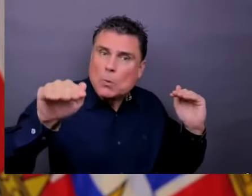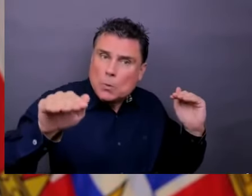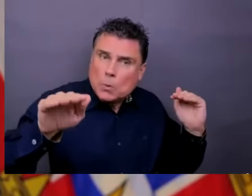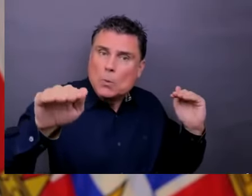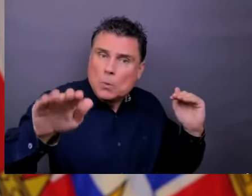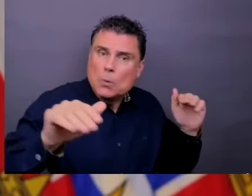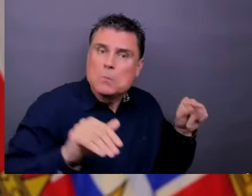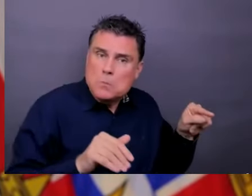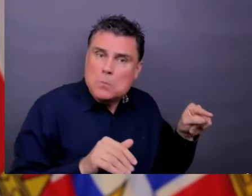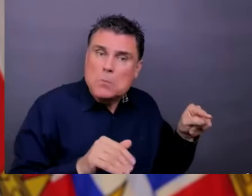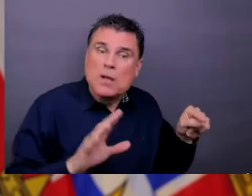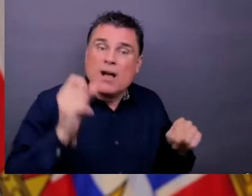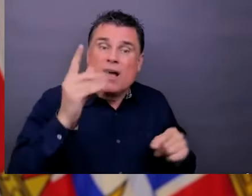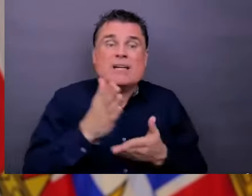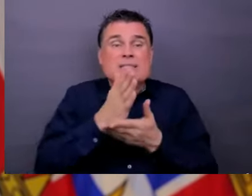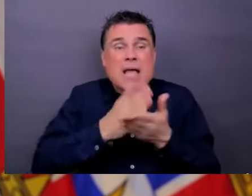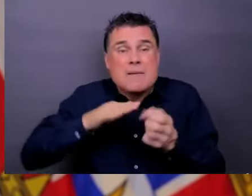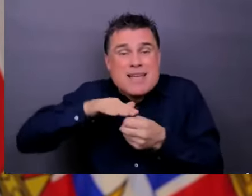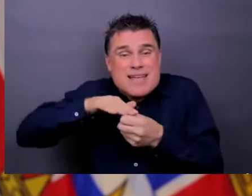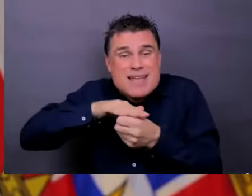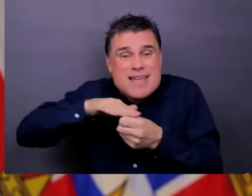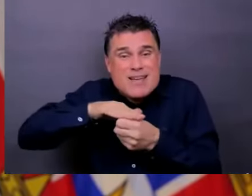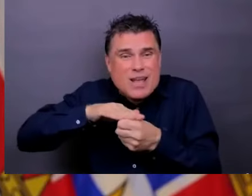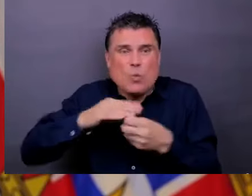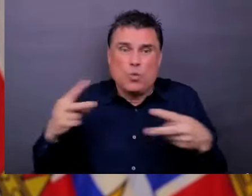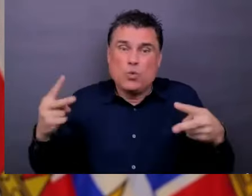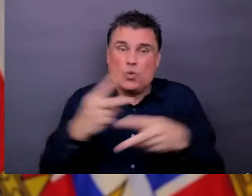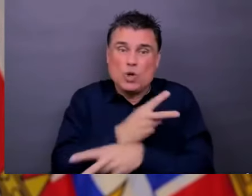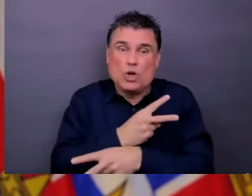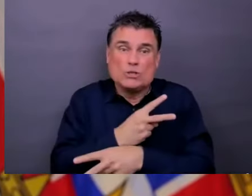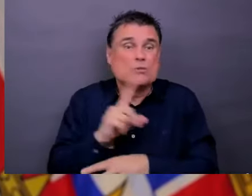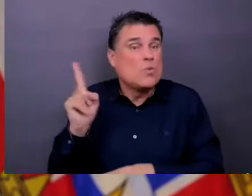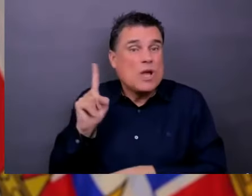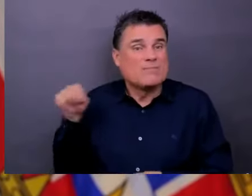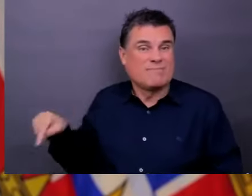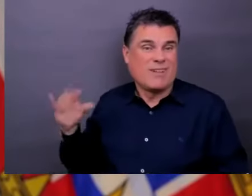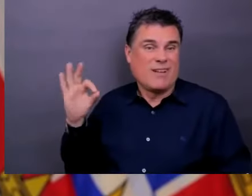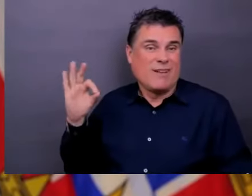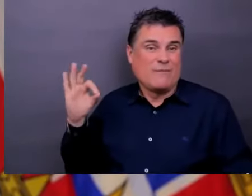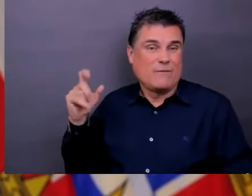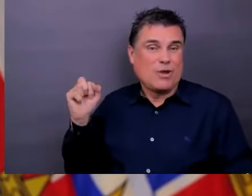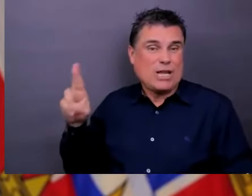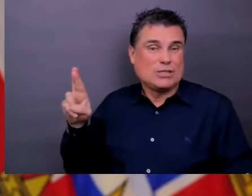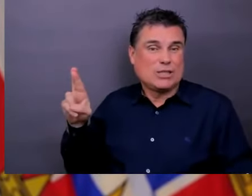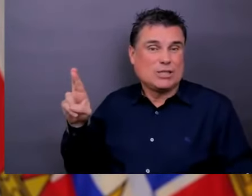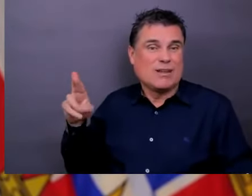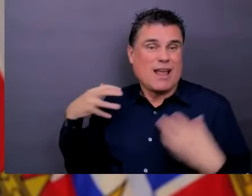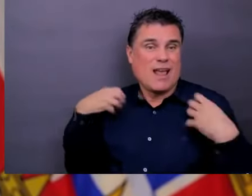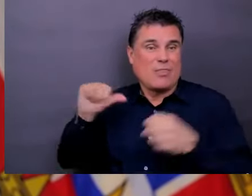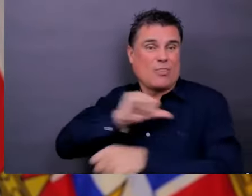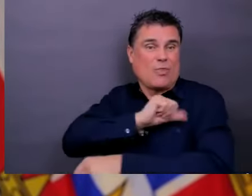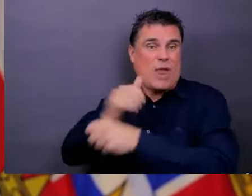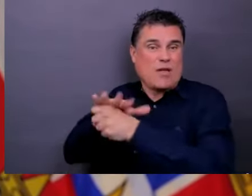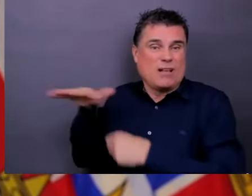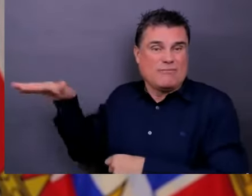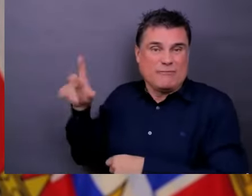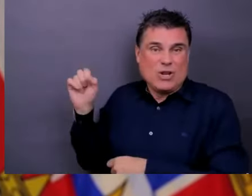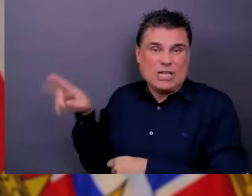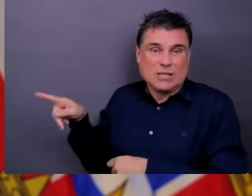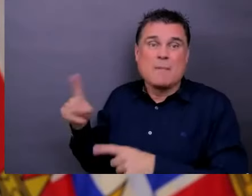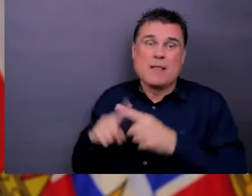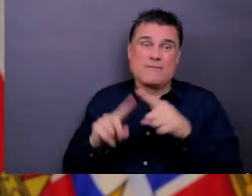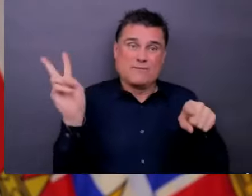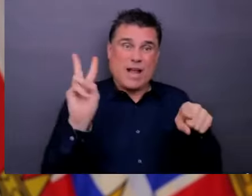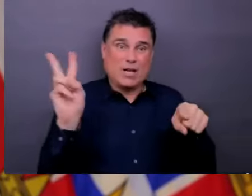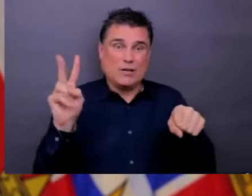areas, particularly in the Fraser Health Region and Vancouver Coastal Health Region, we're starting to see an uptick. And what we see in